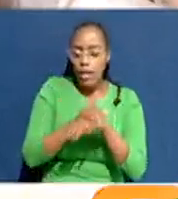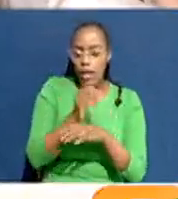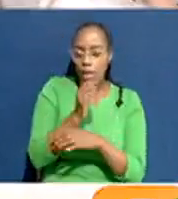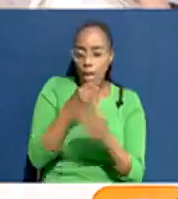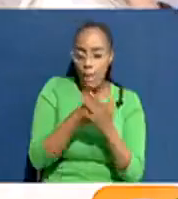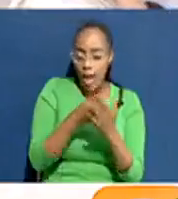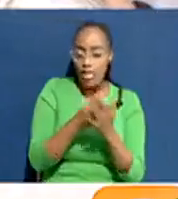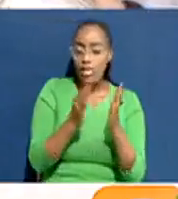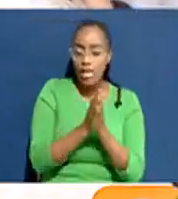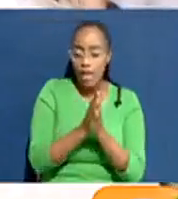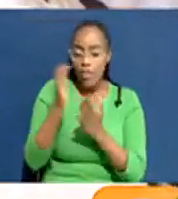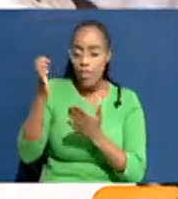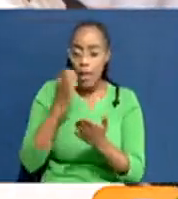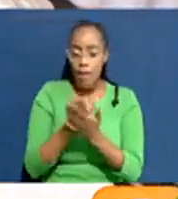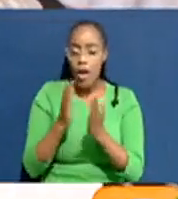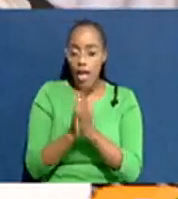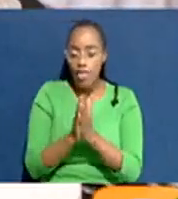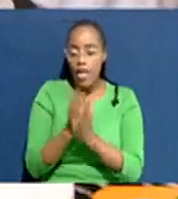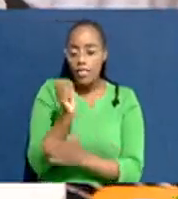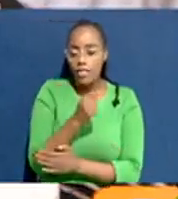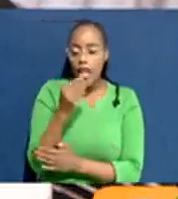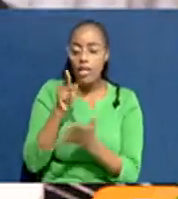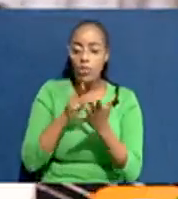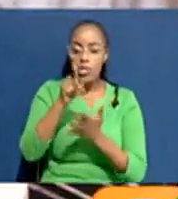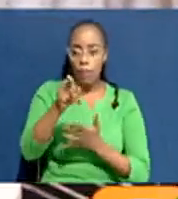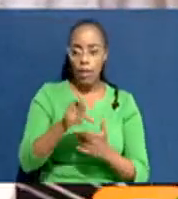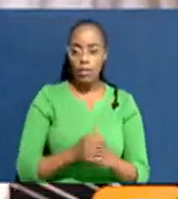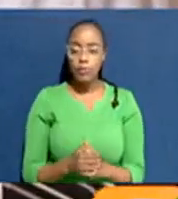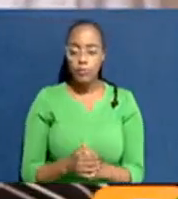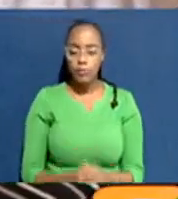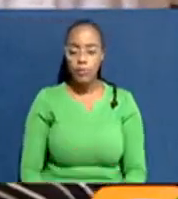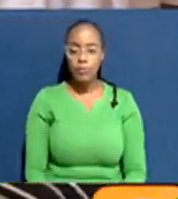productivity, employment, and wages paid. Faisal Ahmed, Citizen TV, Nairobi.